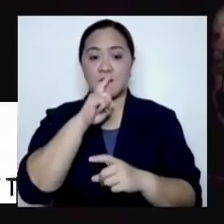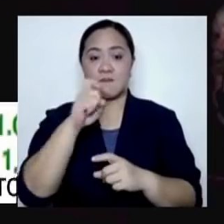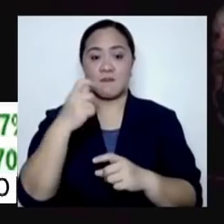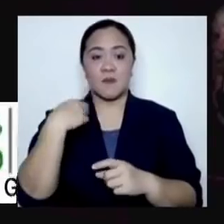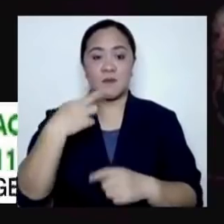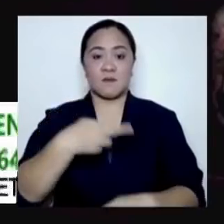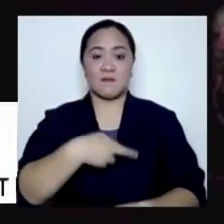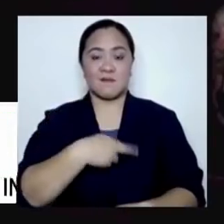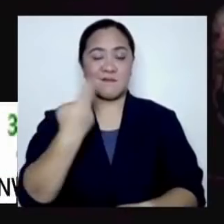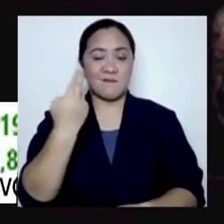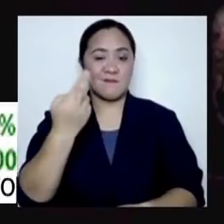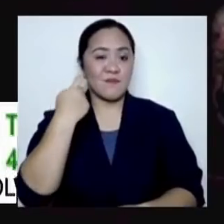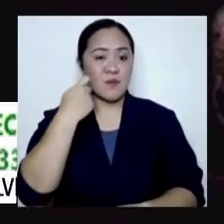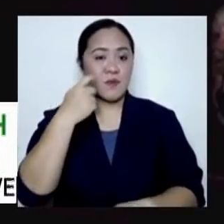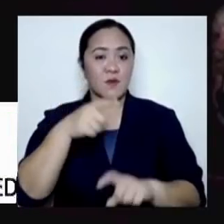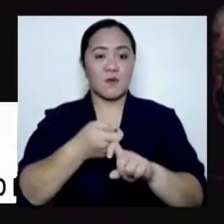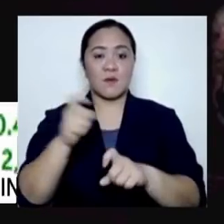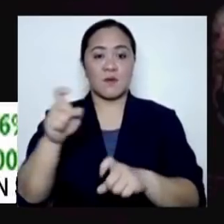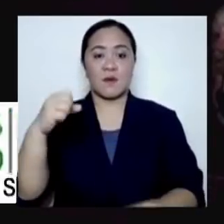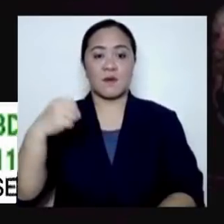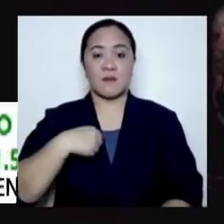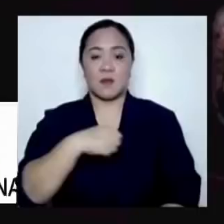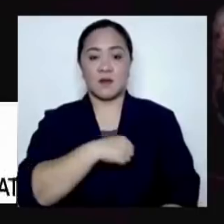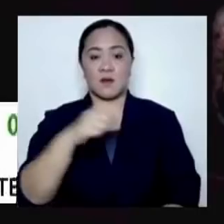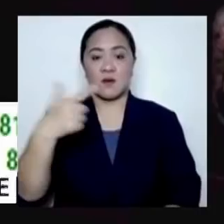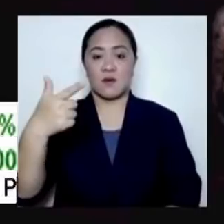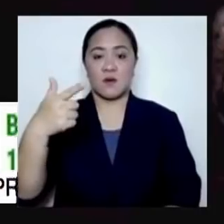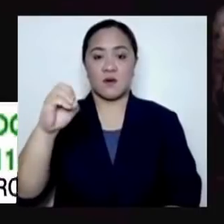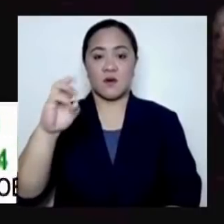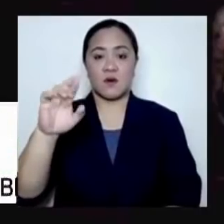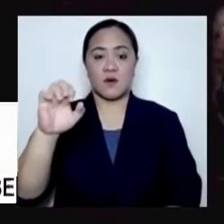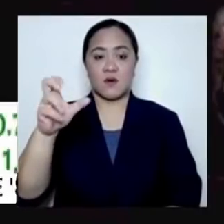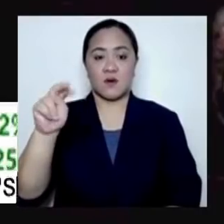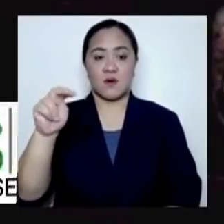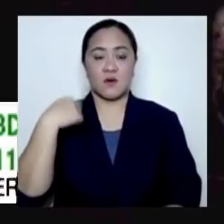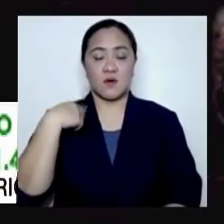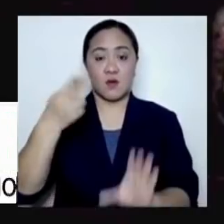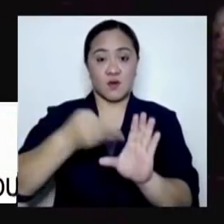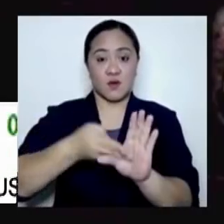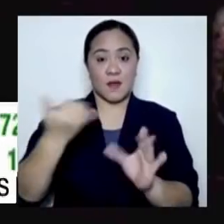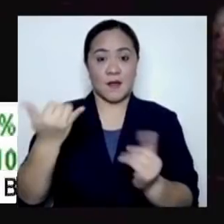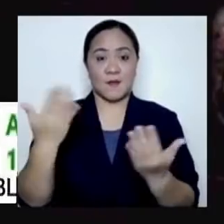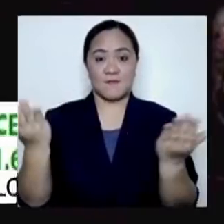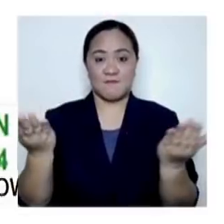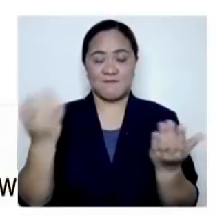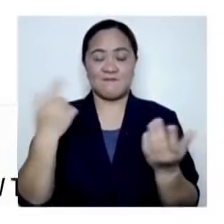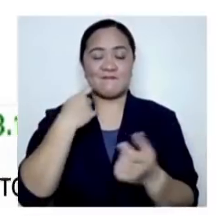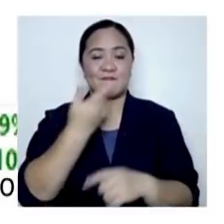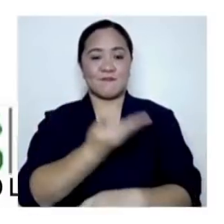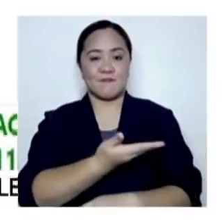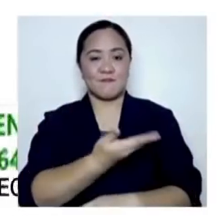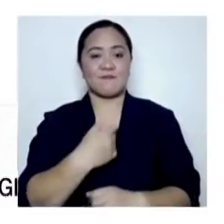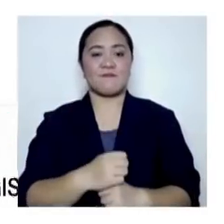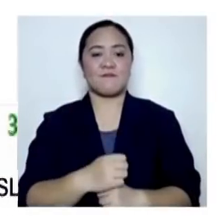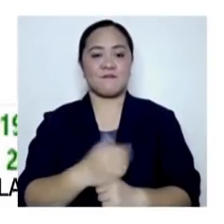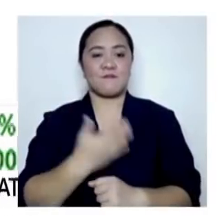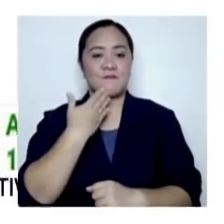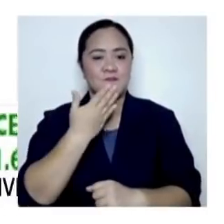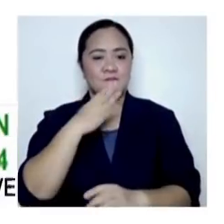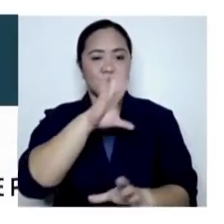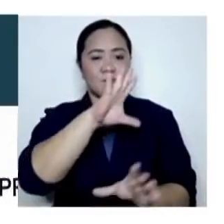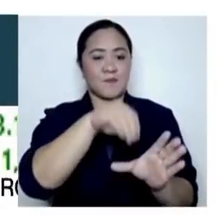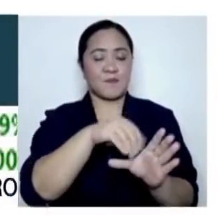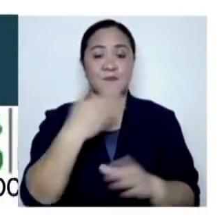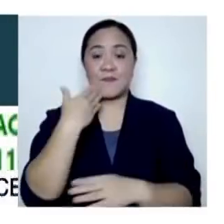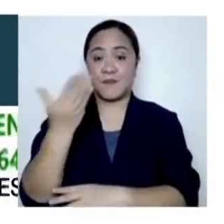Senate Blue Ribbon Committee Chairman Richard Gordon. He now joins us on the program. Senator, good afternoon to you and thank you for joining us today. Good afternoon to